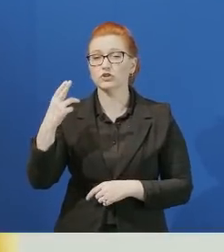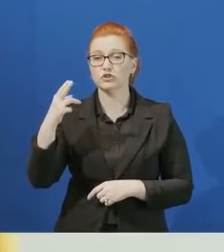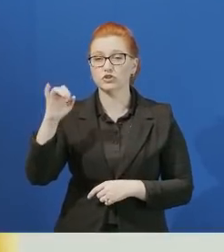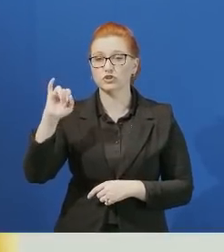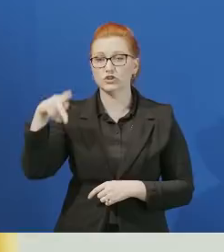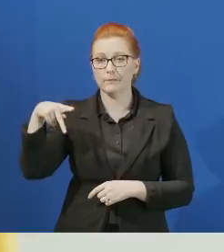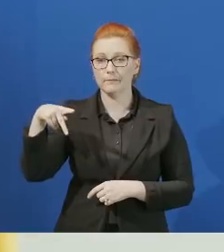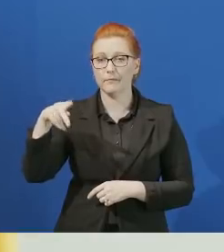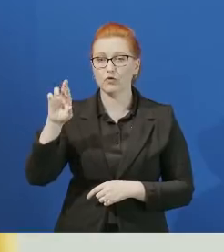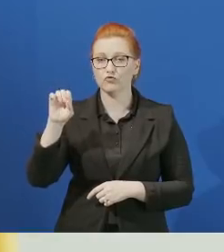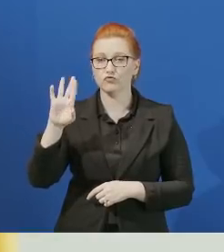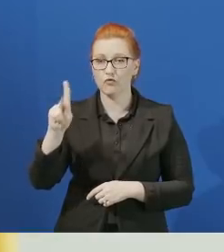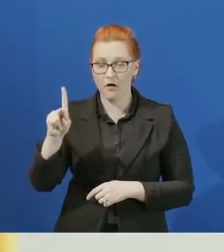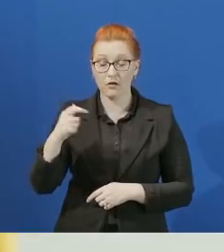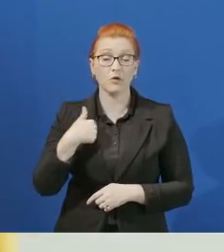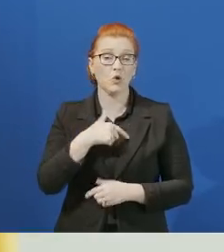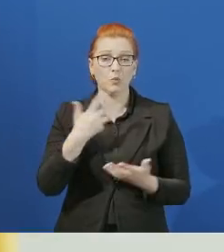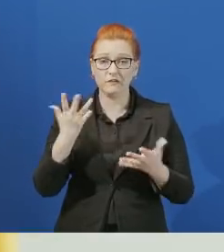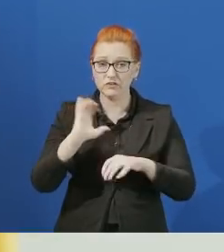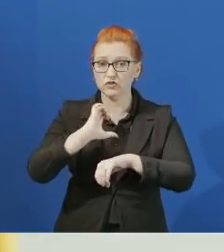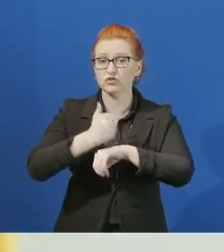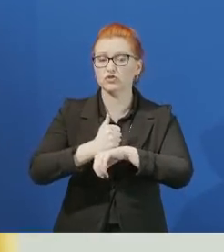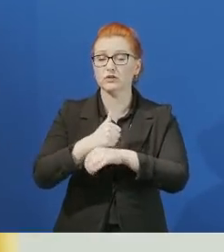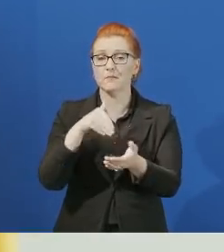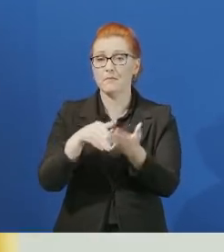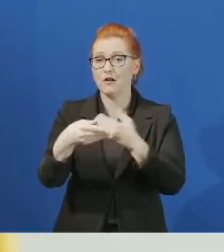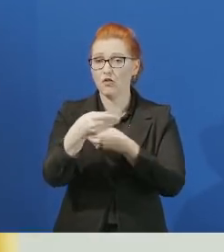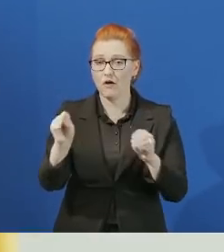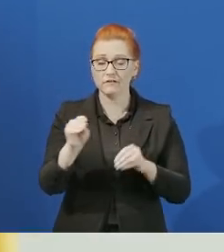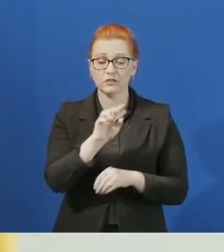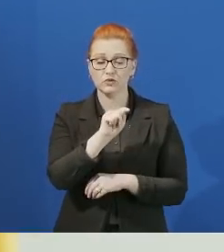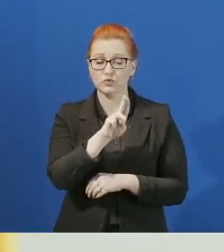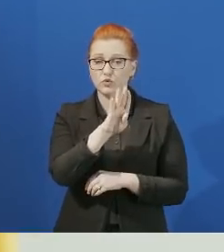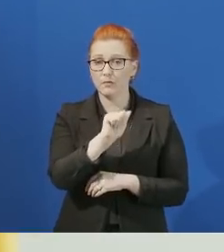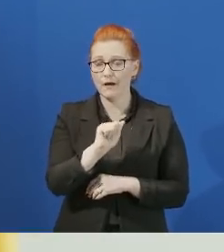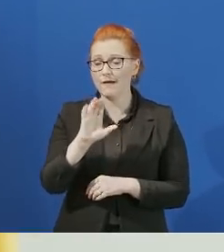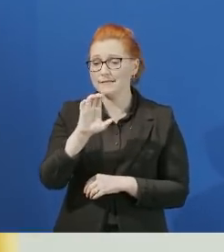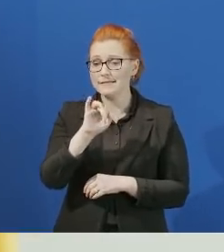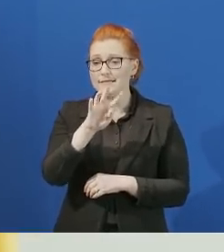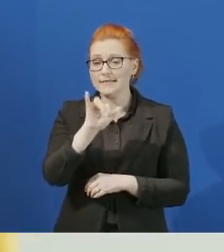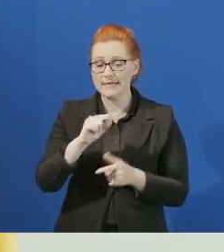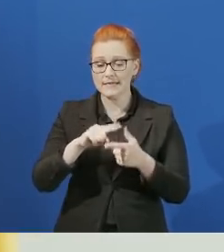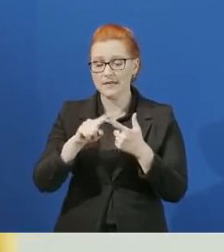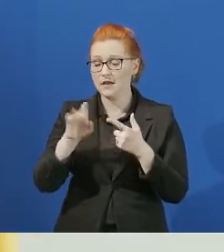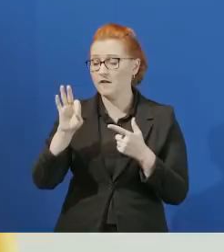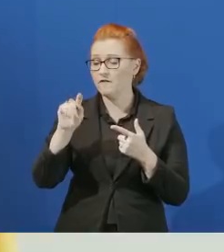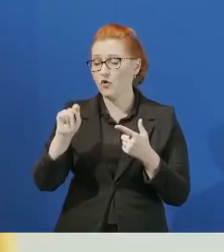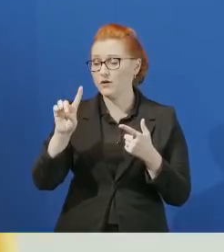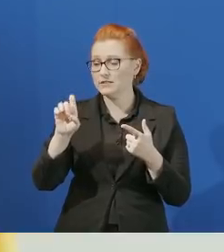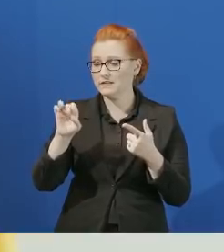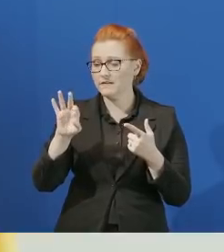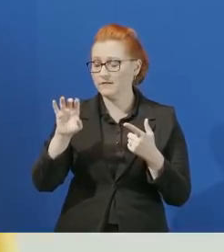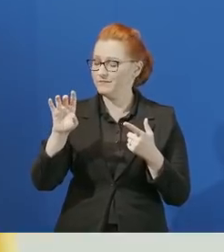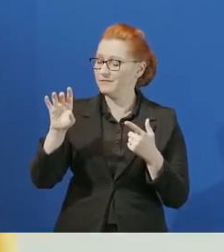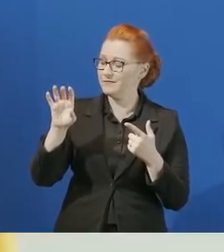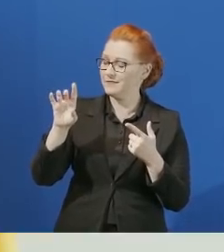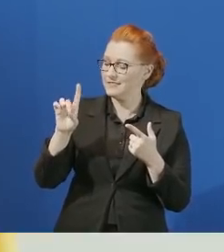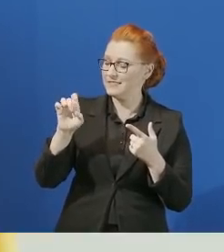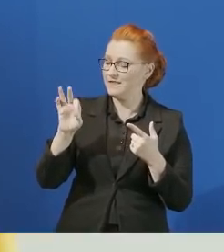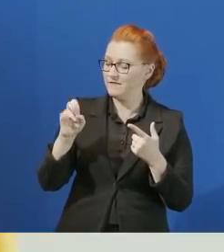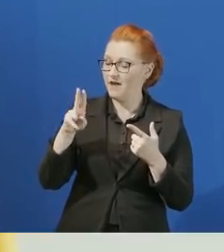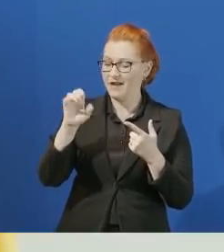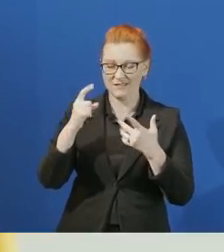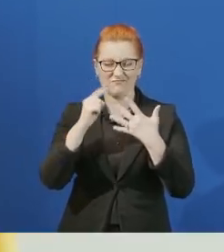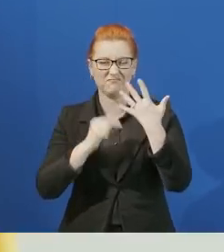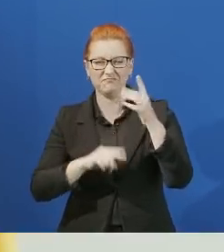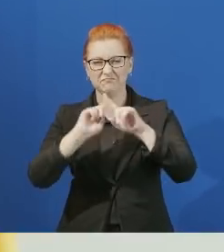Tuba City, Chinle, Fort Defiance, as well as Crown Point and Shiprock, to get them familiar with what's